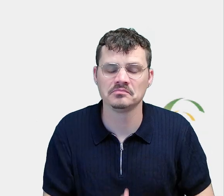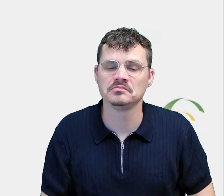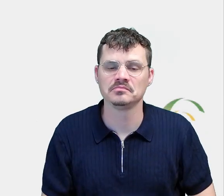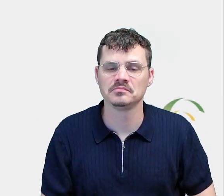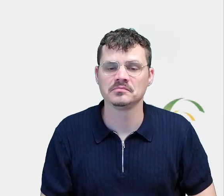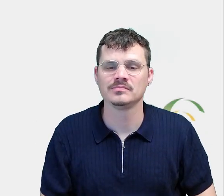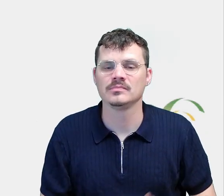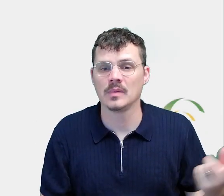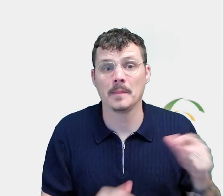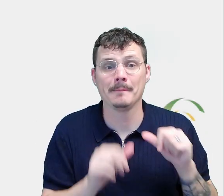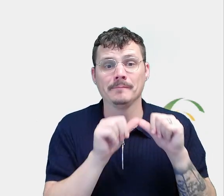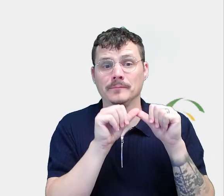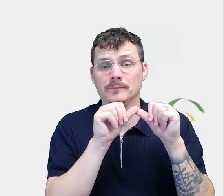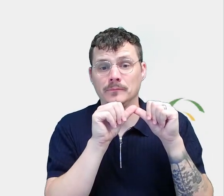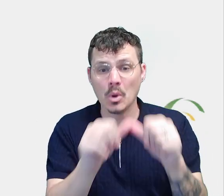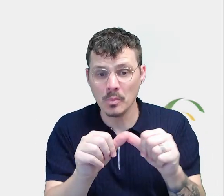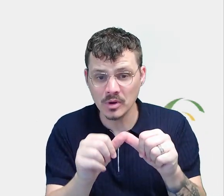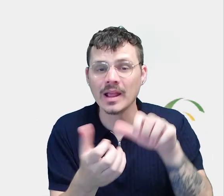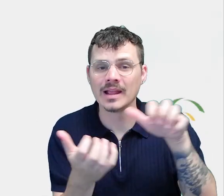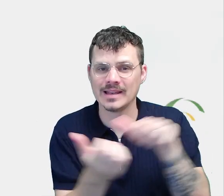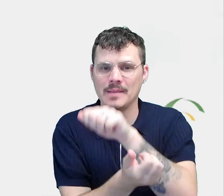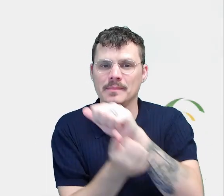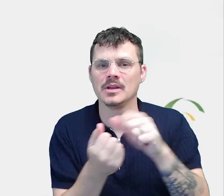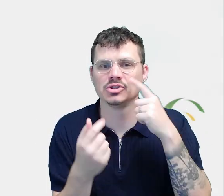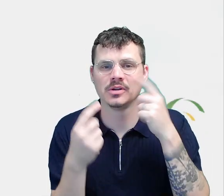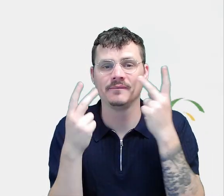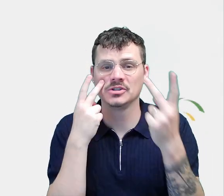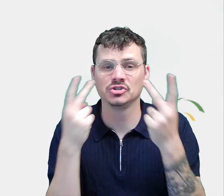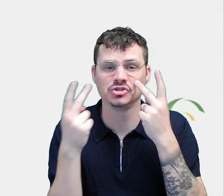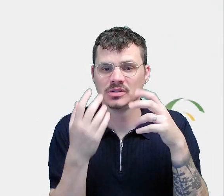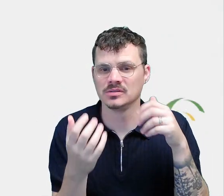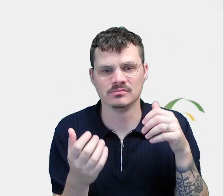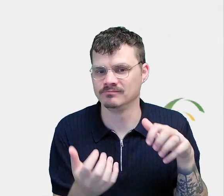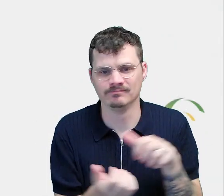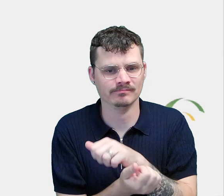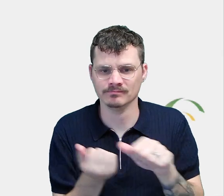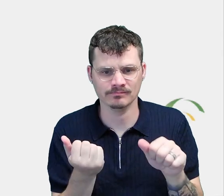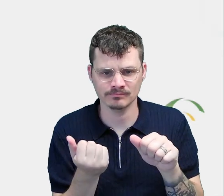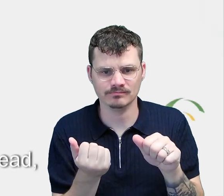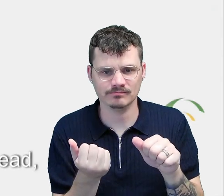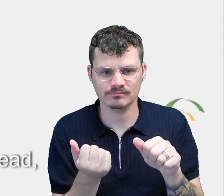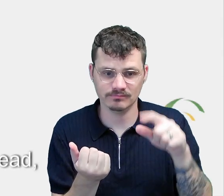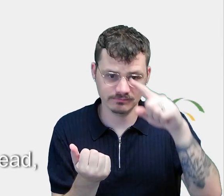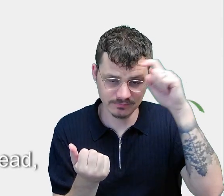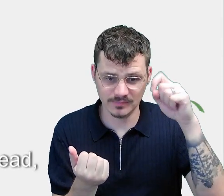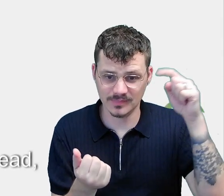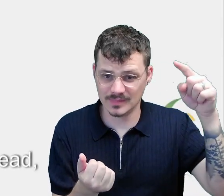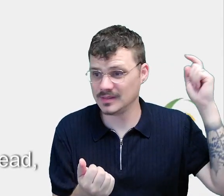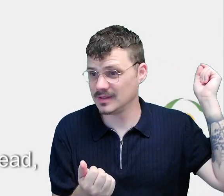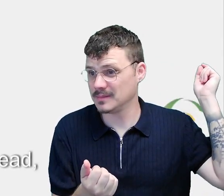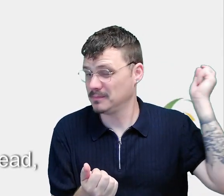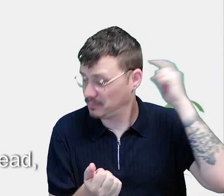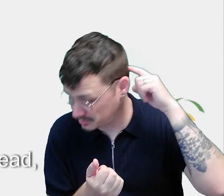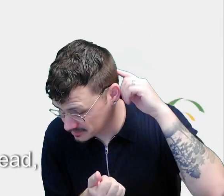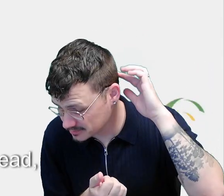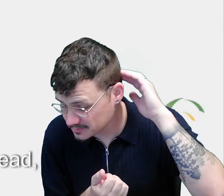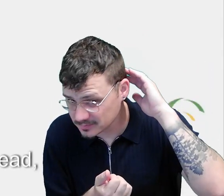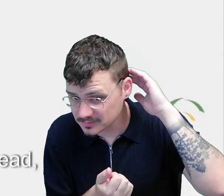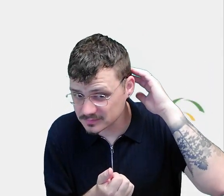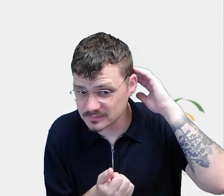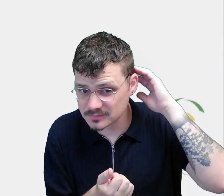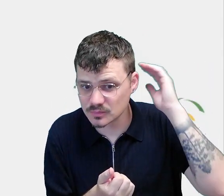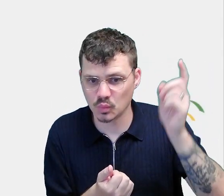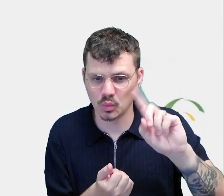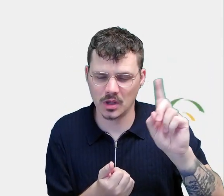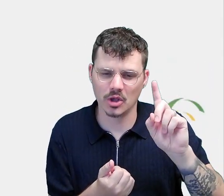And he had permanent damage to his vision. And it was because the injury was to the back of his